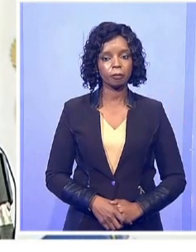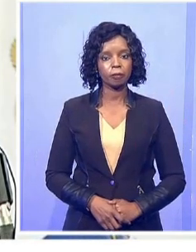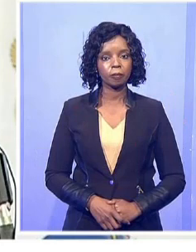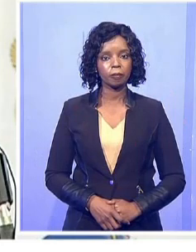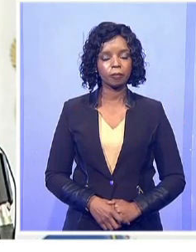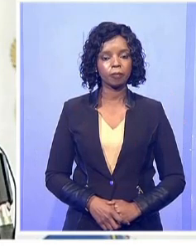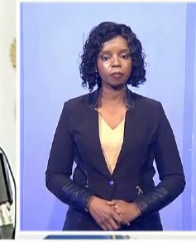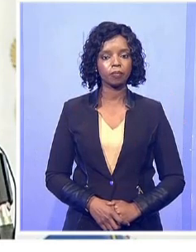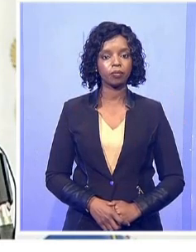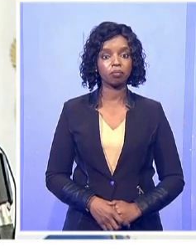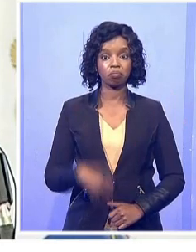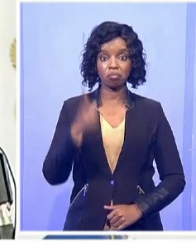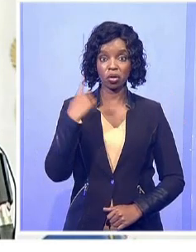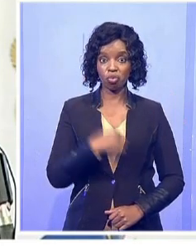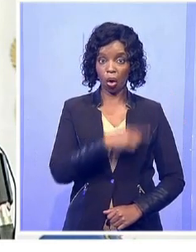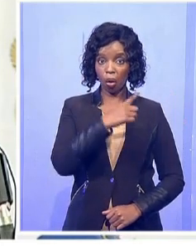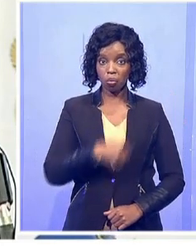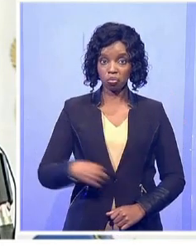Am I wrong?